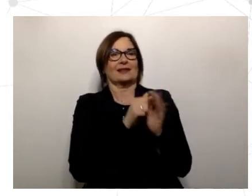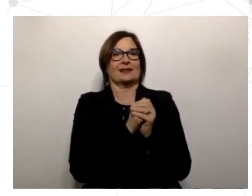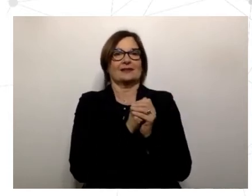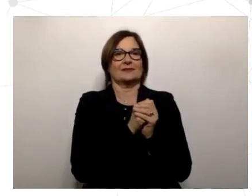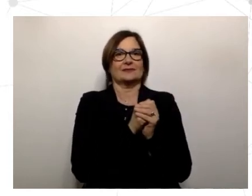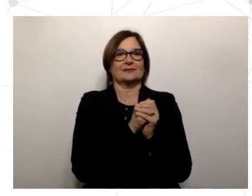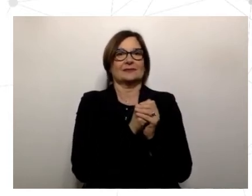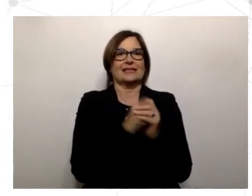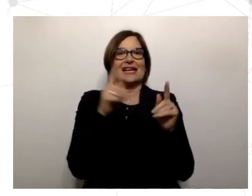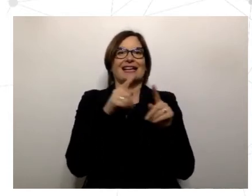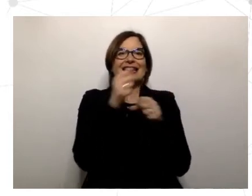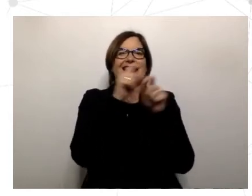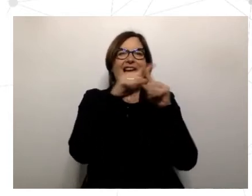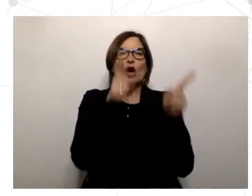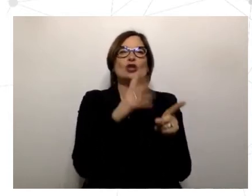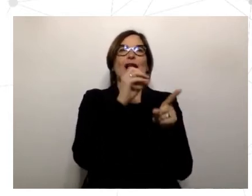Camomilla, 35 metri.